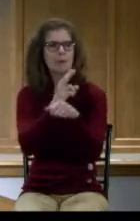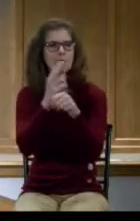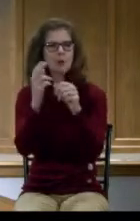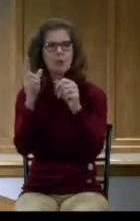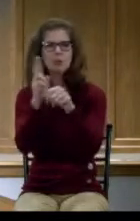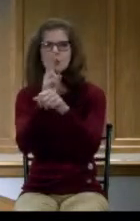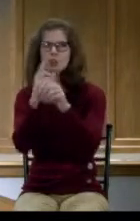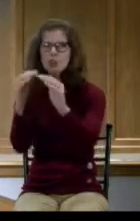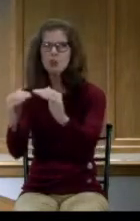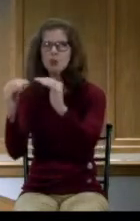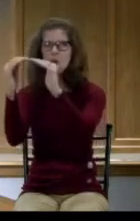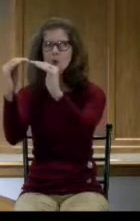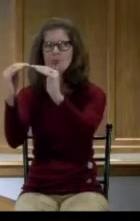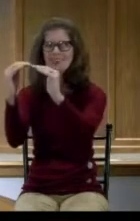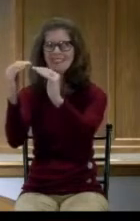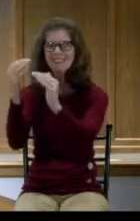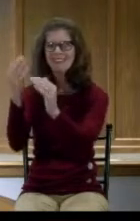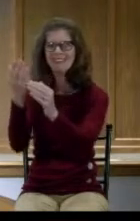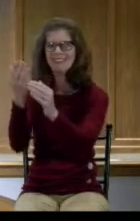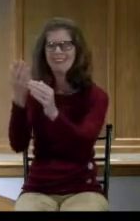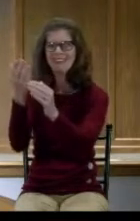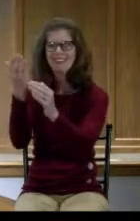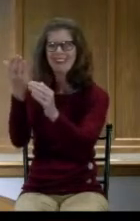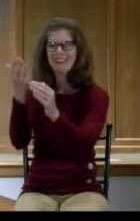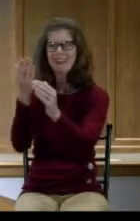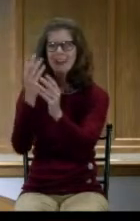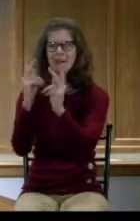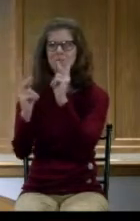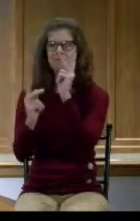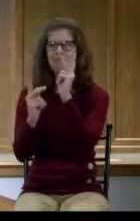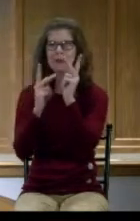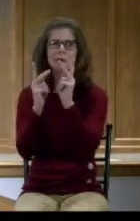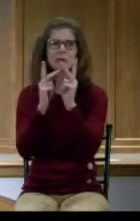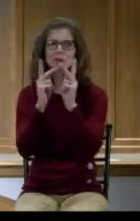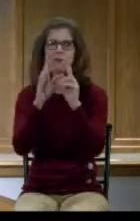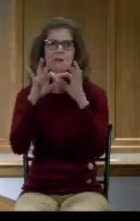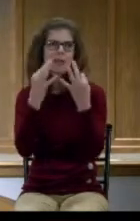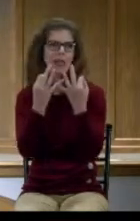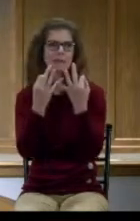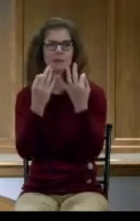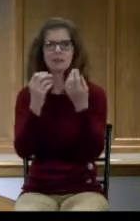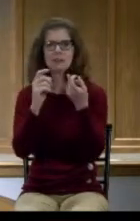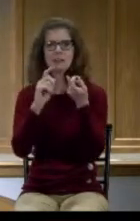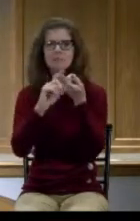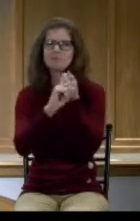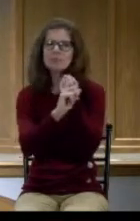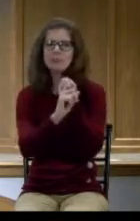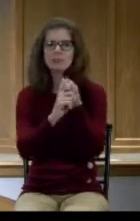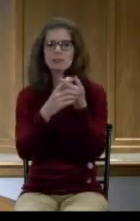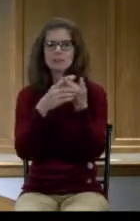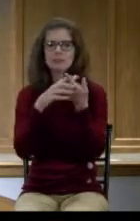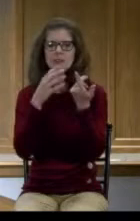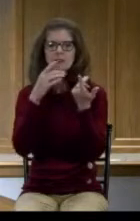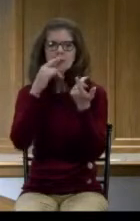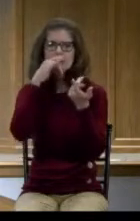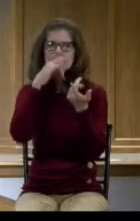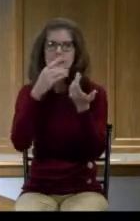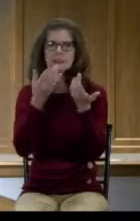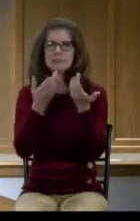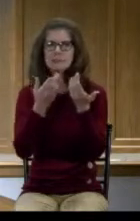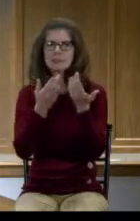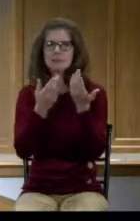potential. And by this one, I actually mean, like, people pretty close to you. I want you to think about your mom, your dad, your kids, your siblings, like